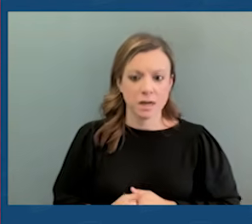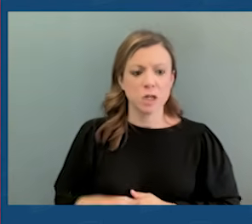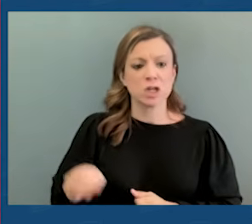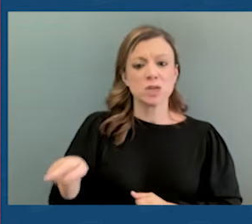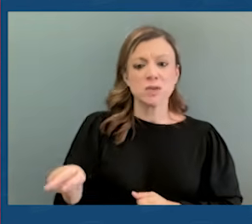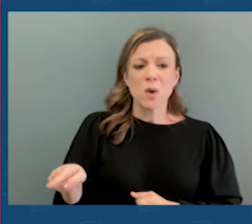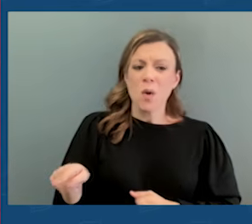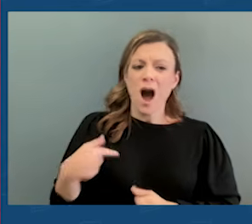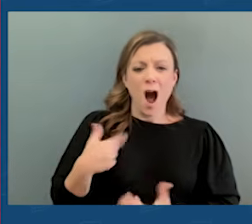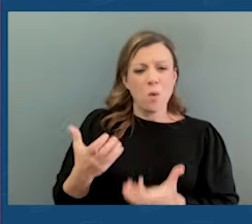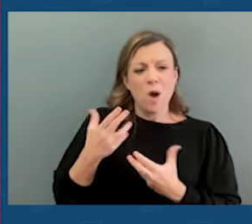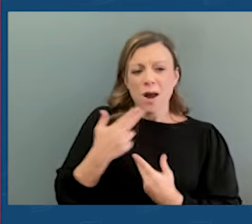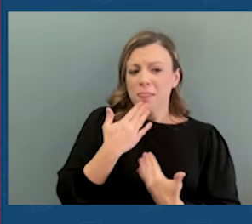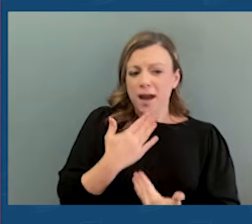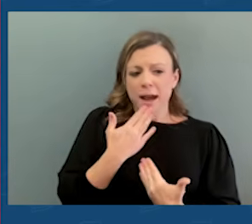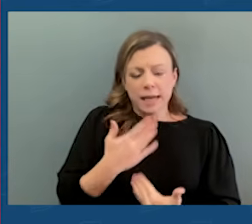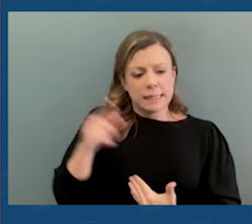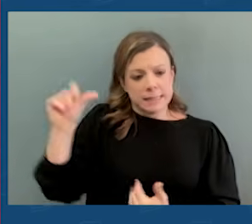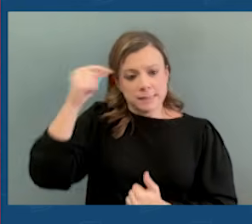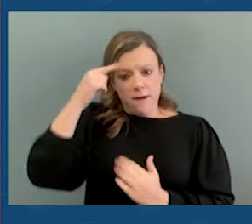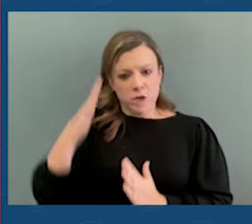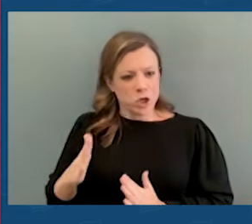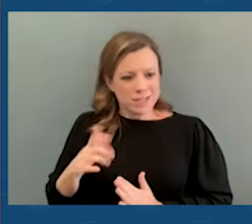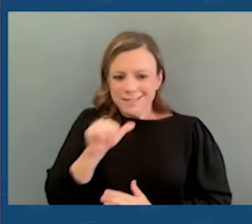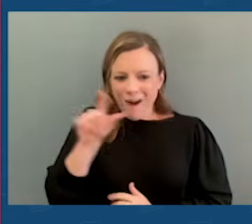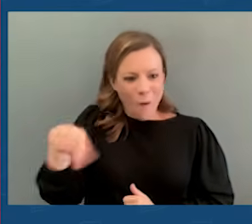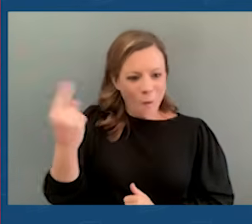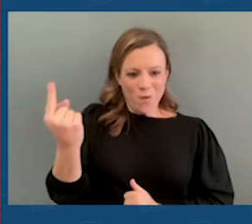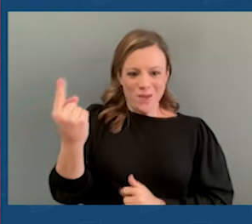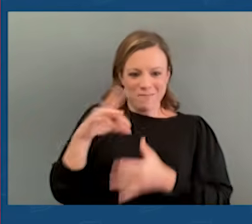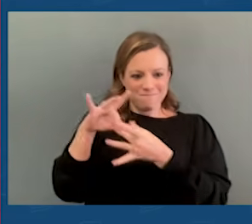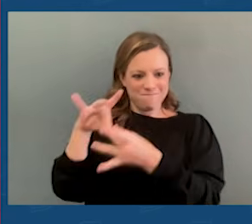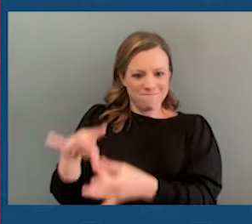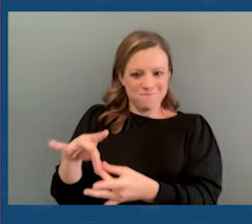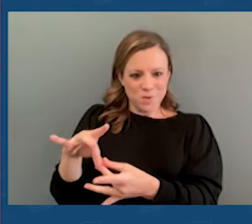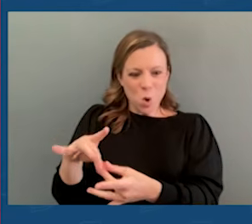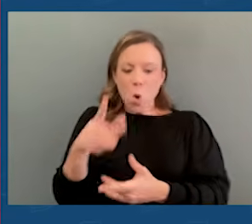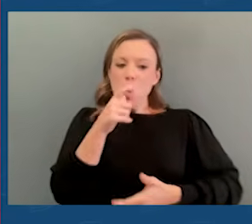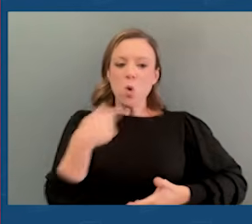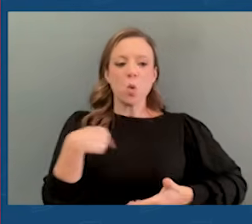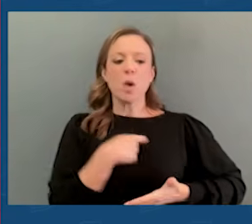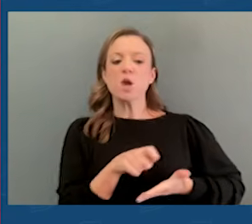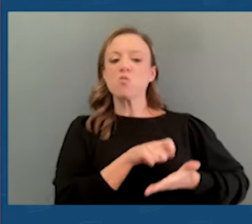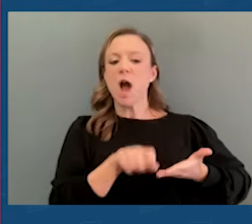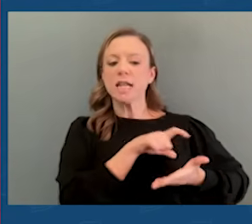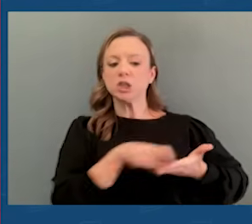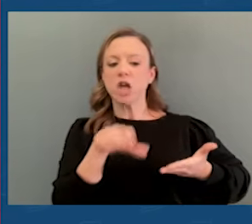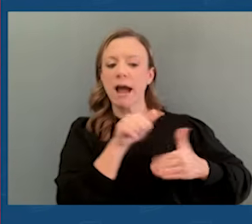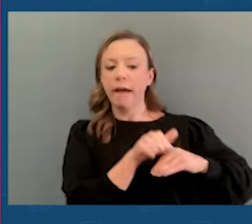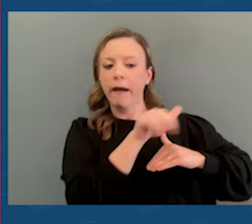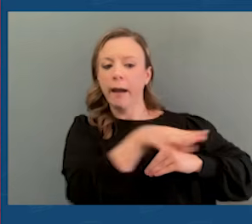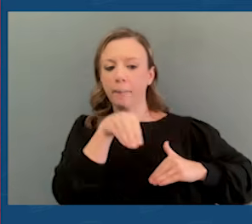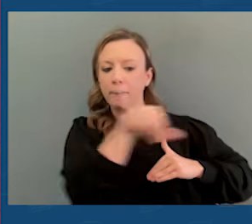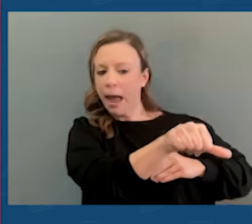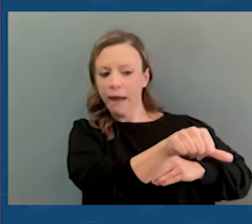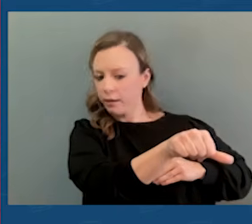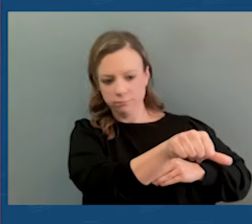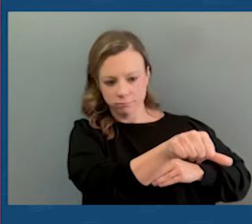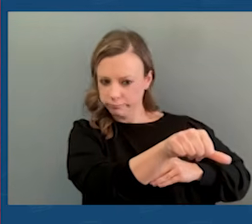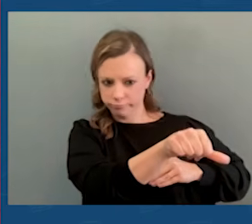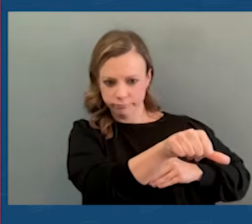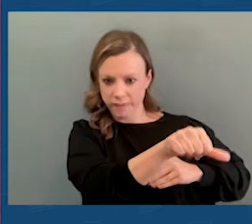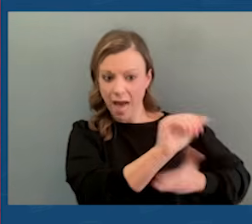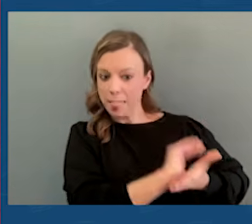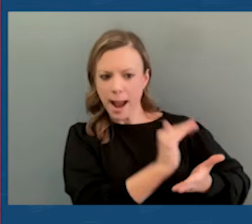governor, this is not just about who we're gonna write a check to and what the amount is. It begins